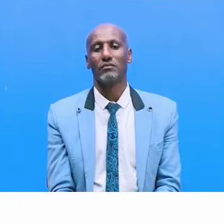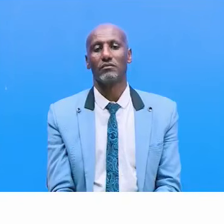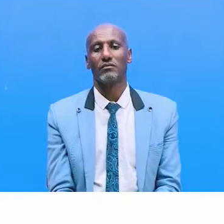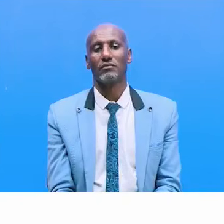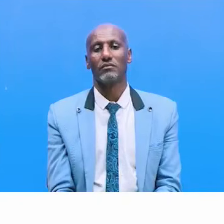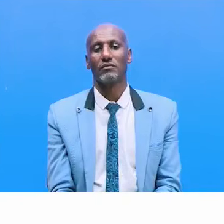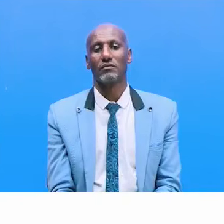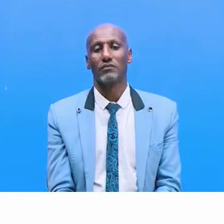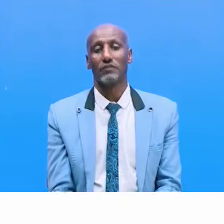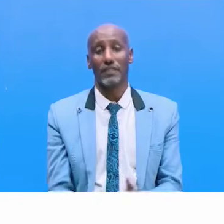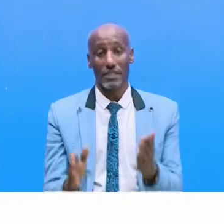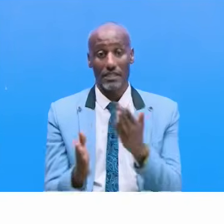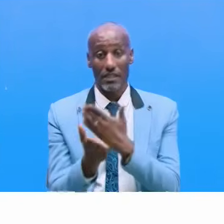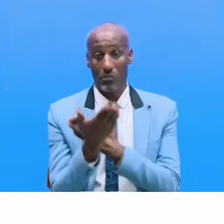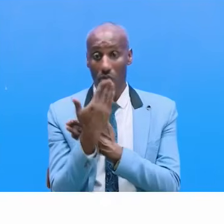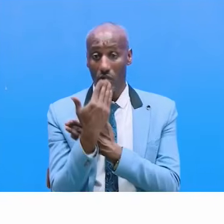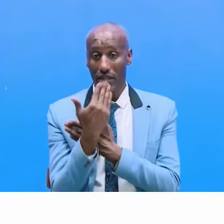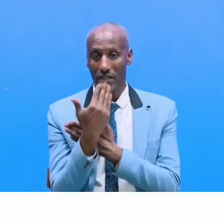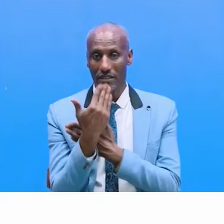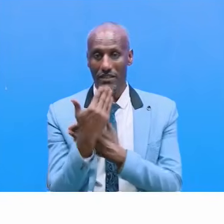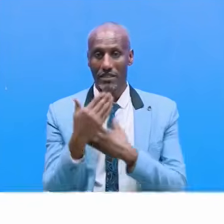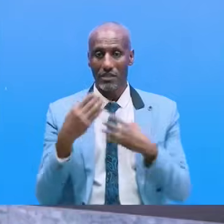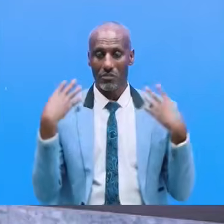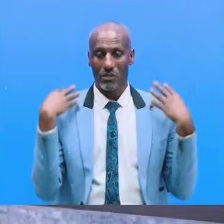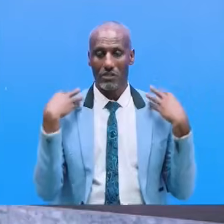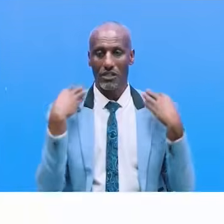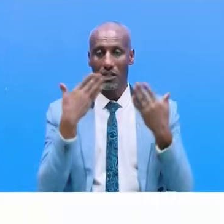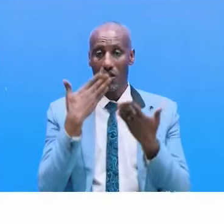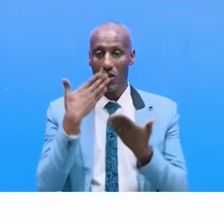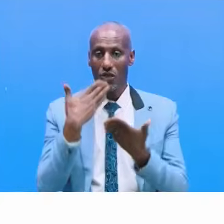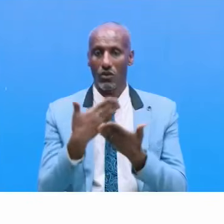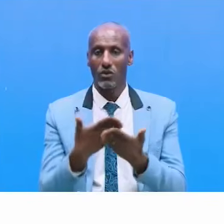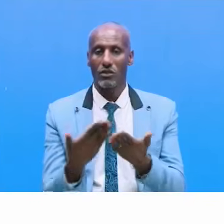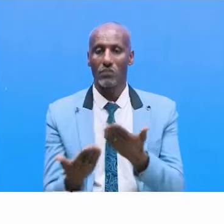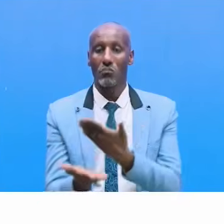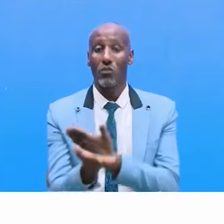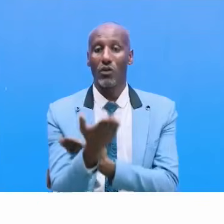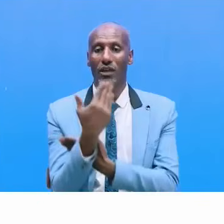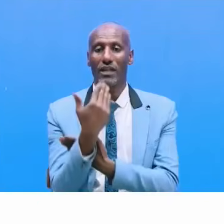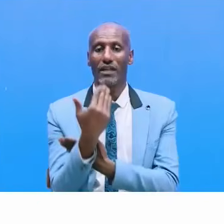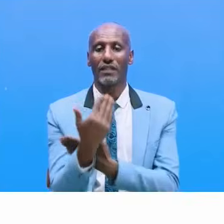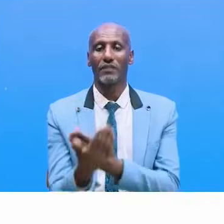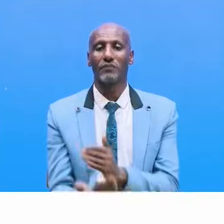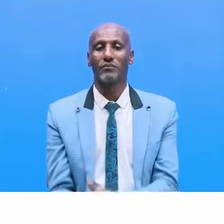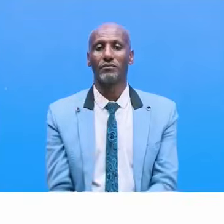If it is in the morning, you can say good morning, good.